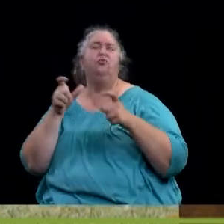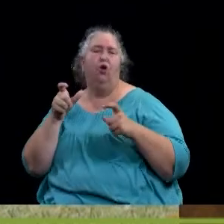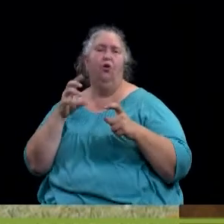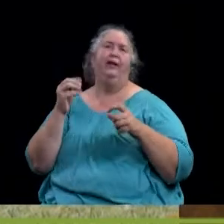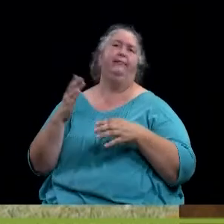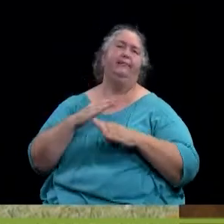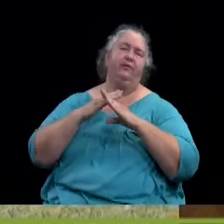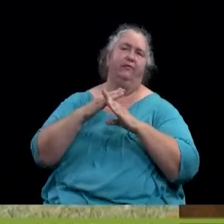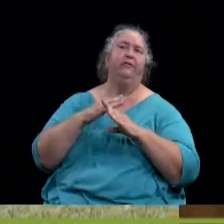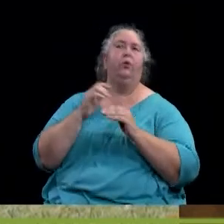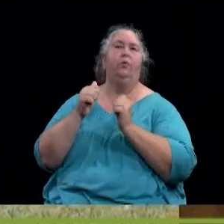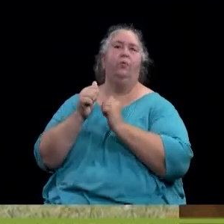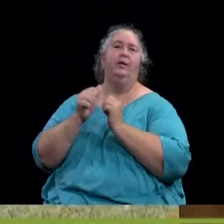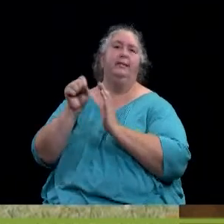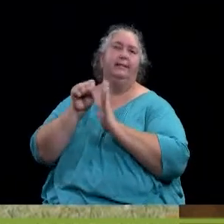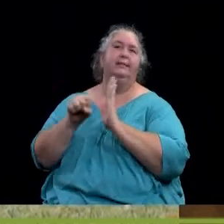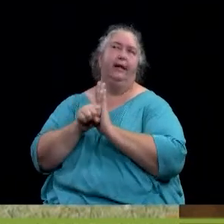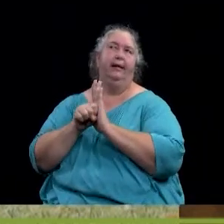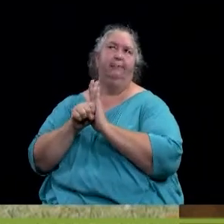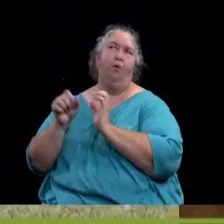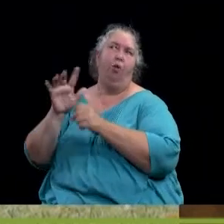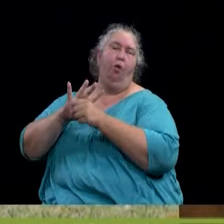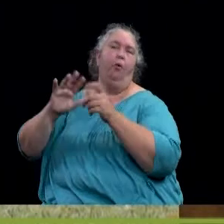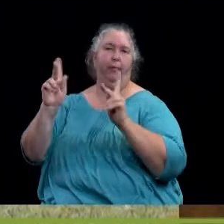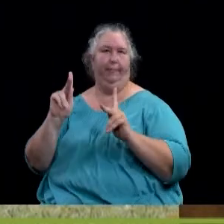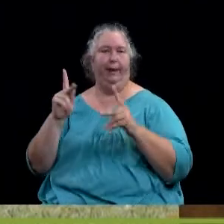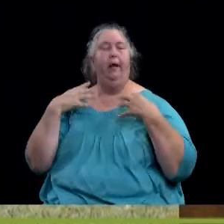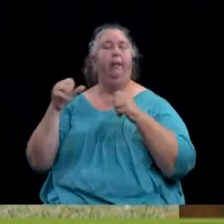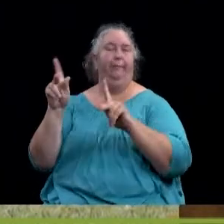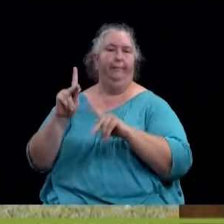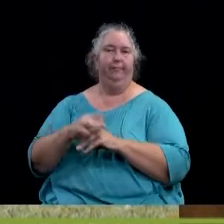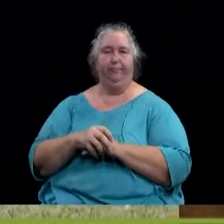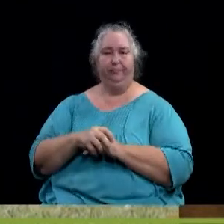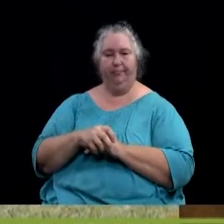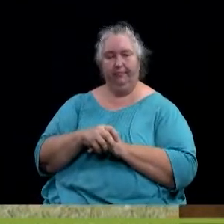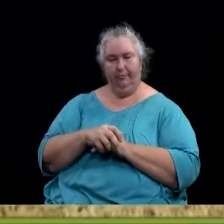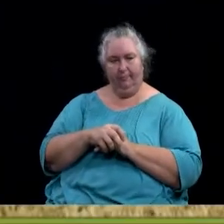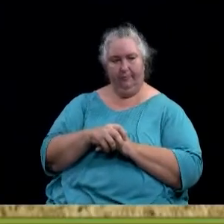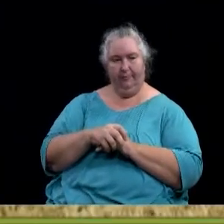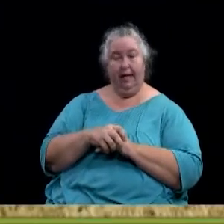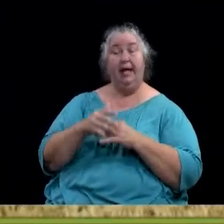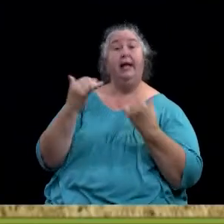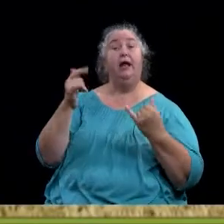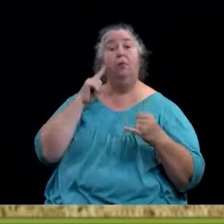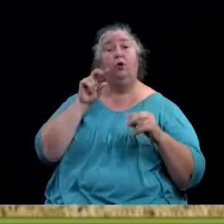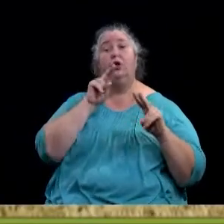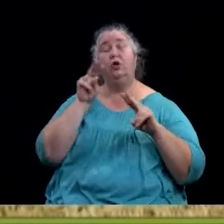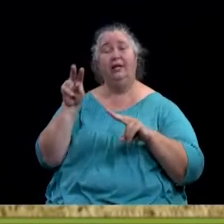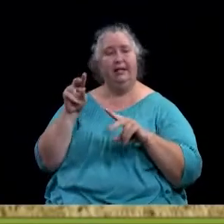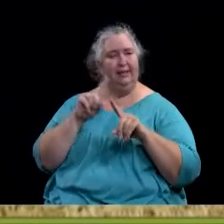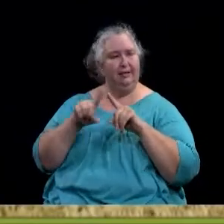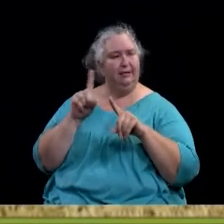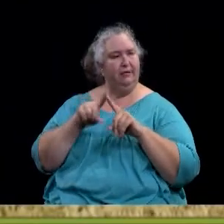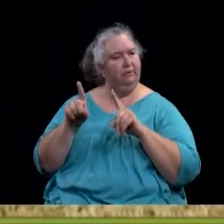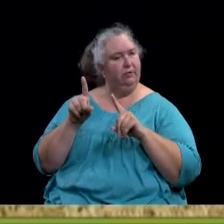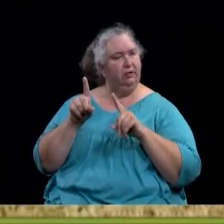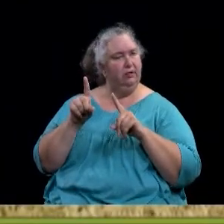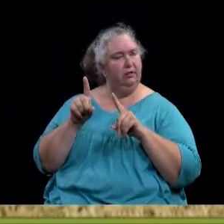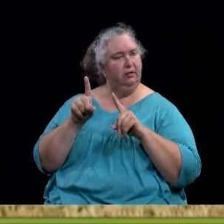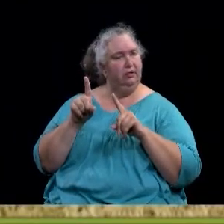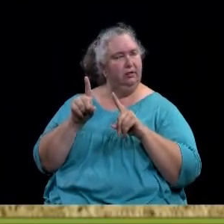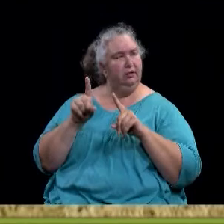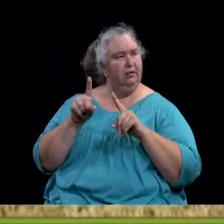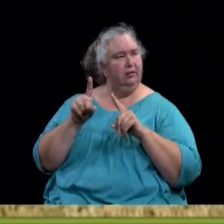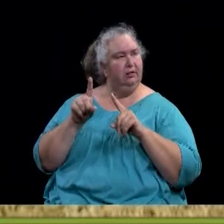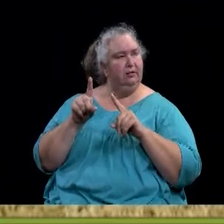been placed in various locations, identifying areas where a flying disc could present a hazard. Signs can be found at Cameron Park and